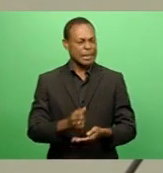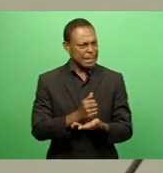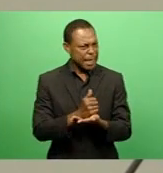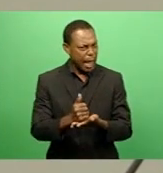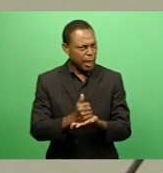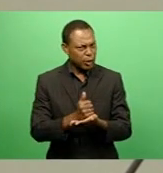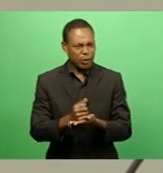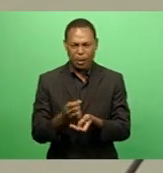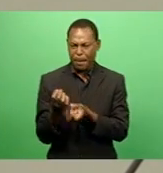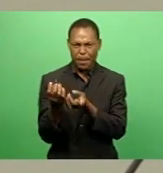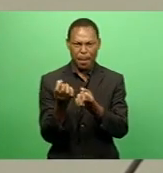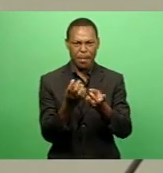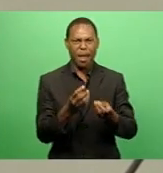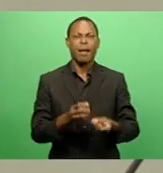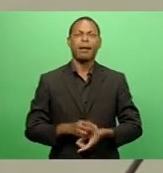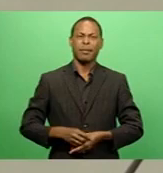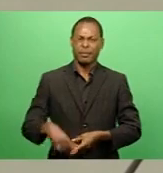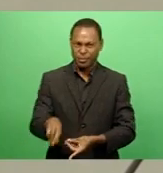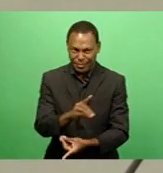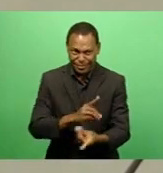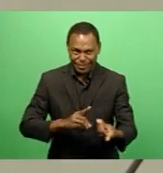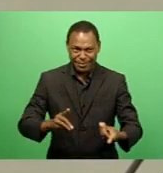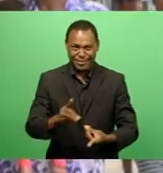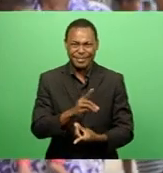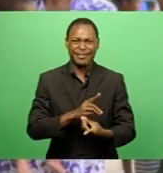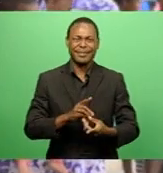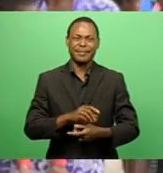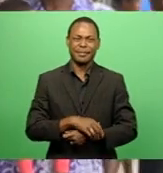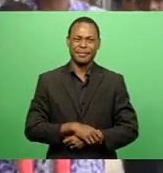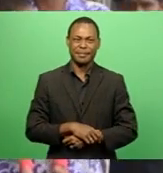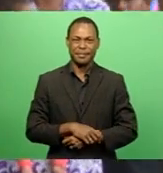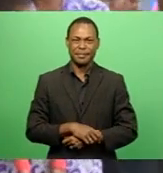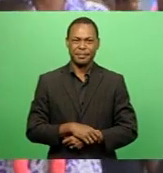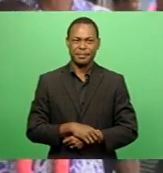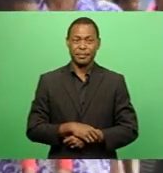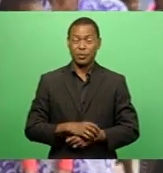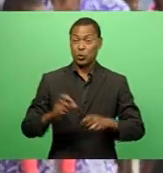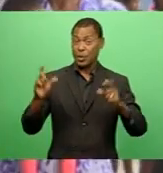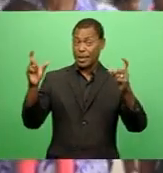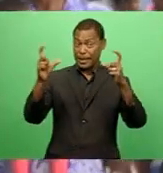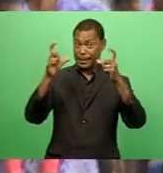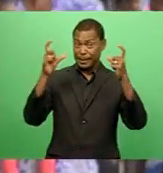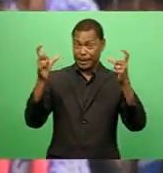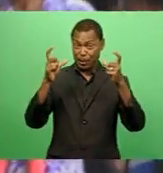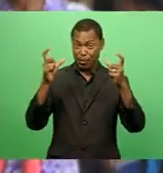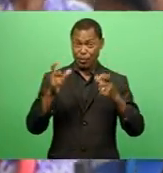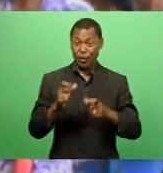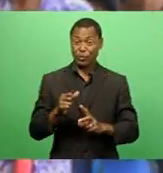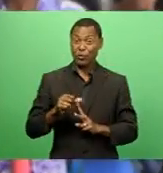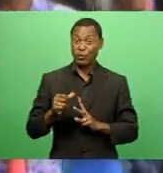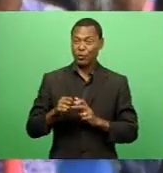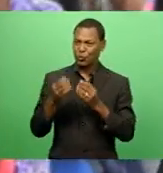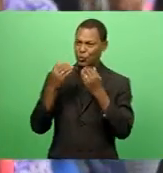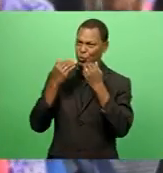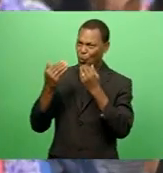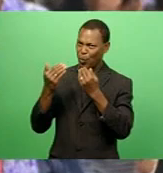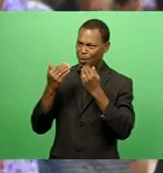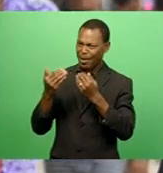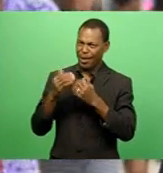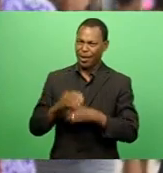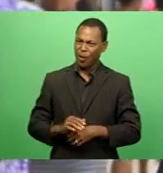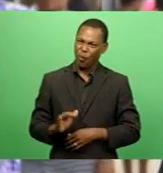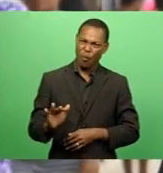for disasters, keeping your homes and families ready. The celebration also acknowledged our women frontline